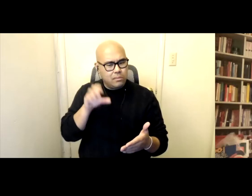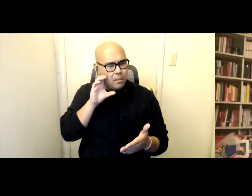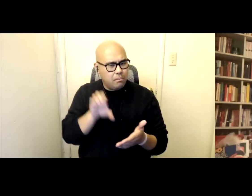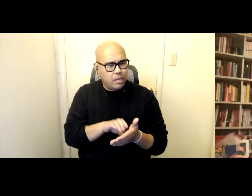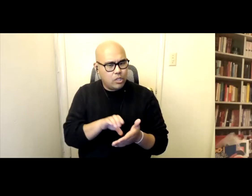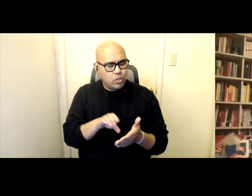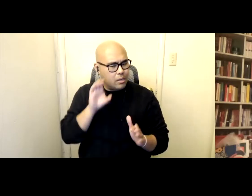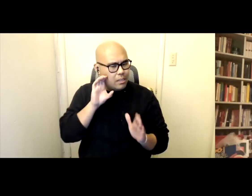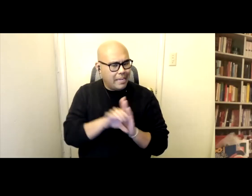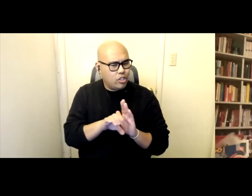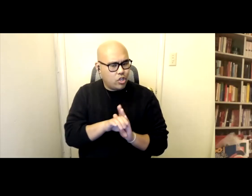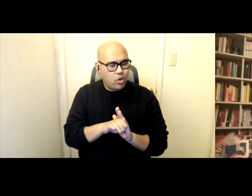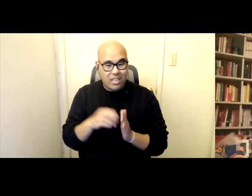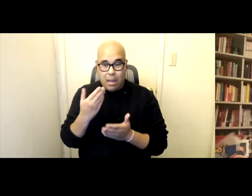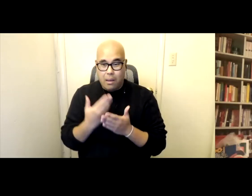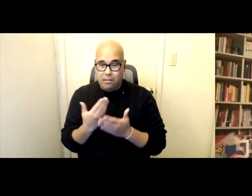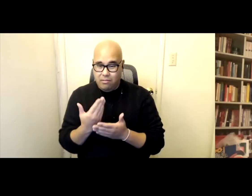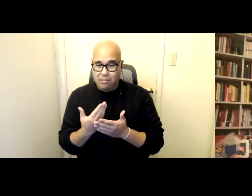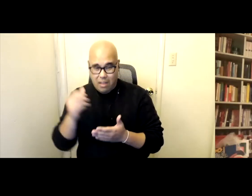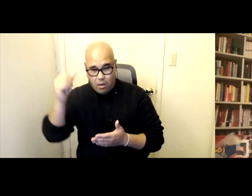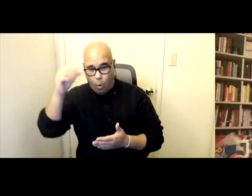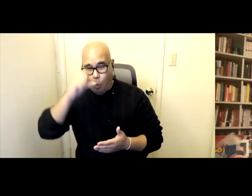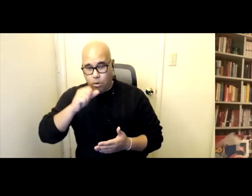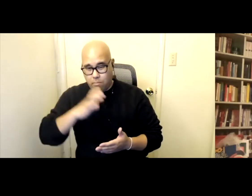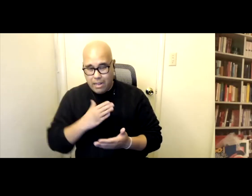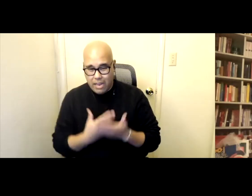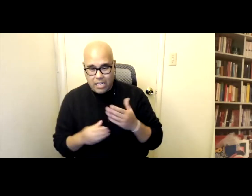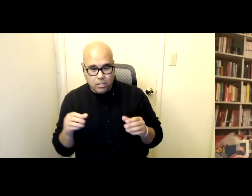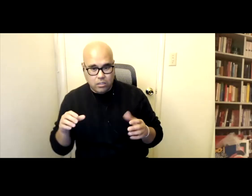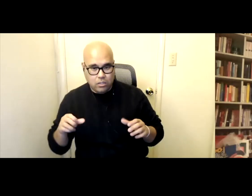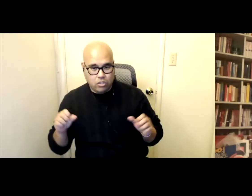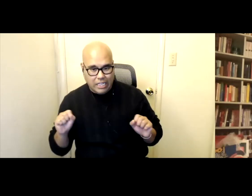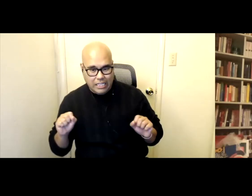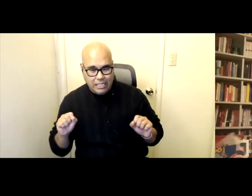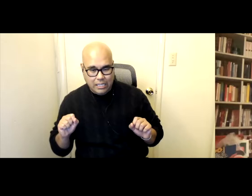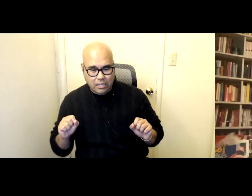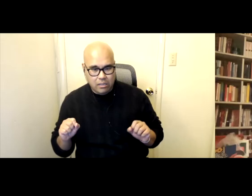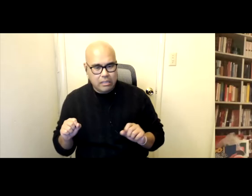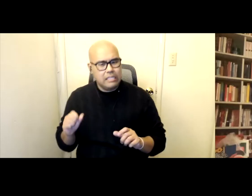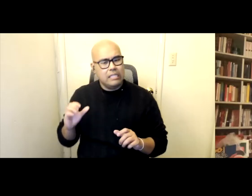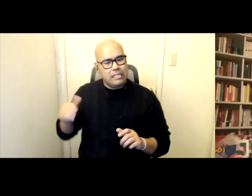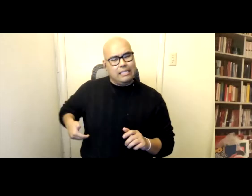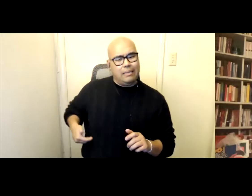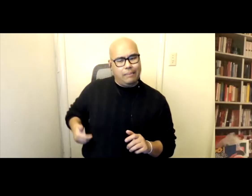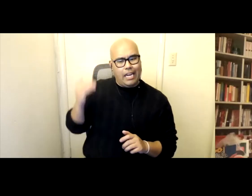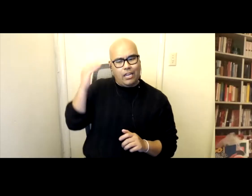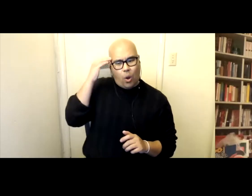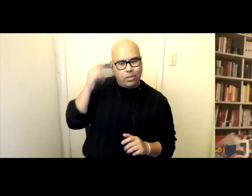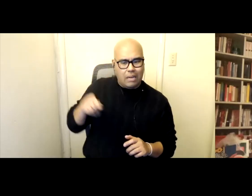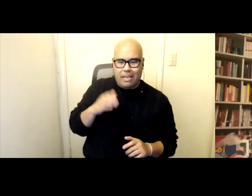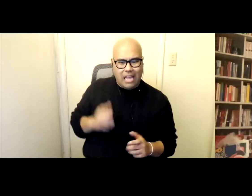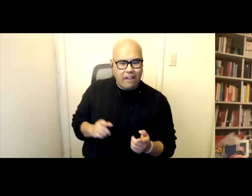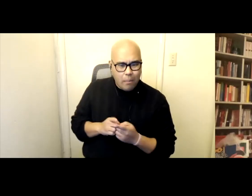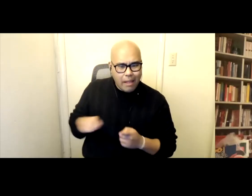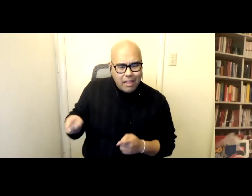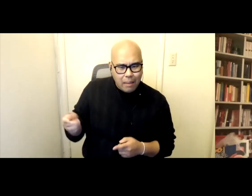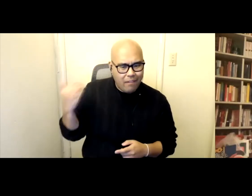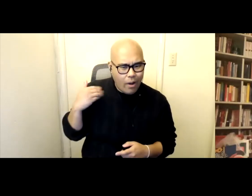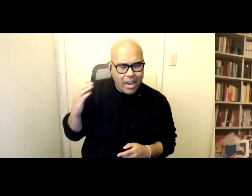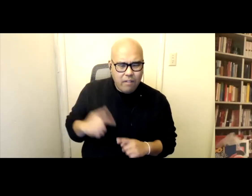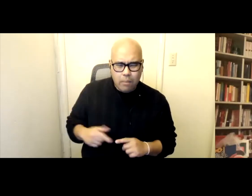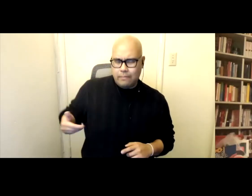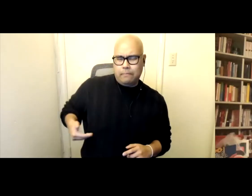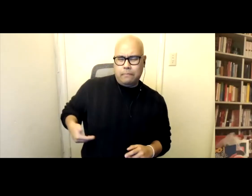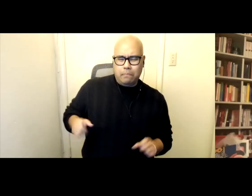the man's hand, he senses that he knows these strangers. He's never met them, but he